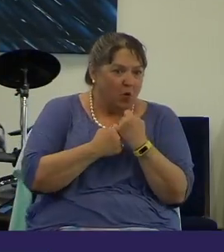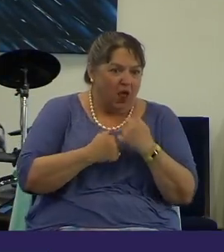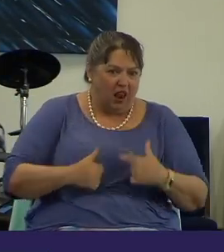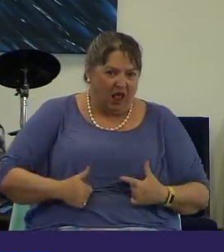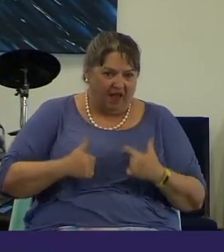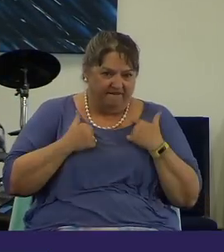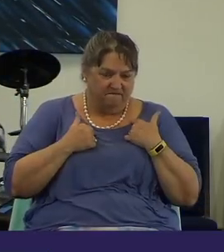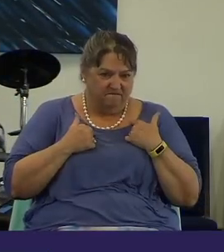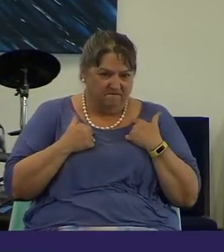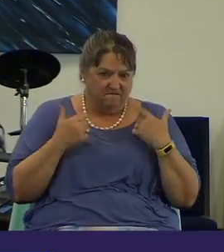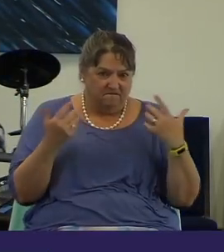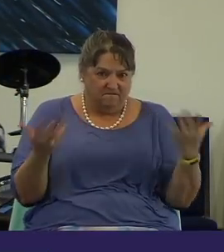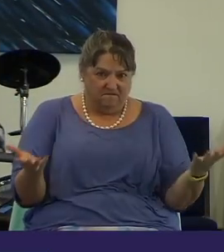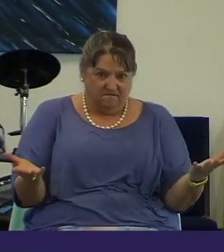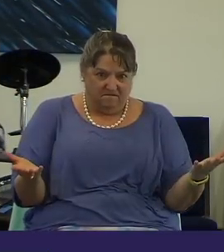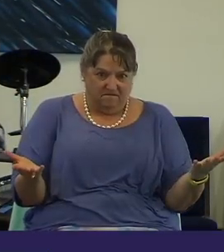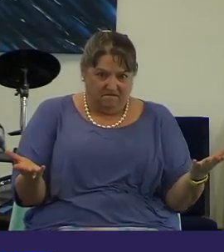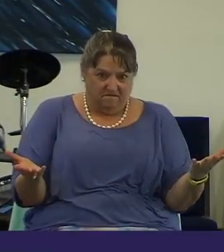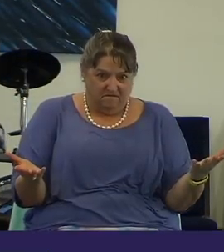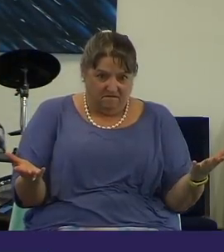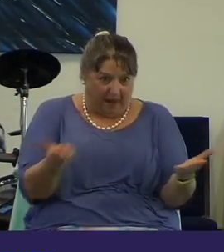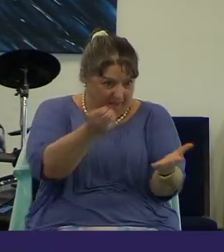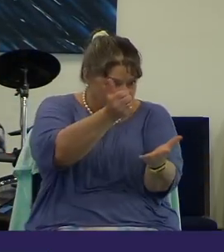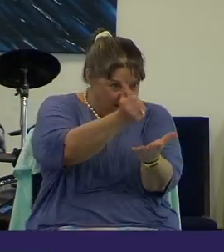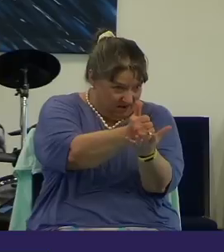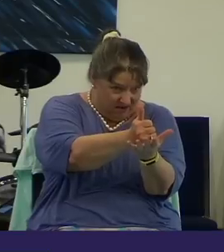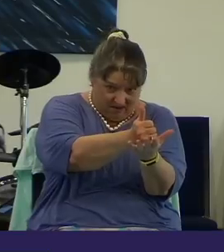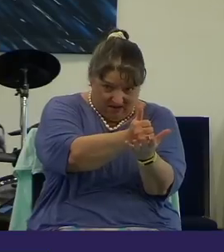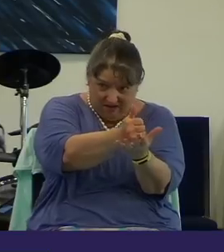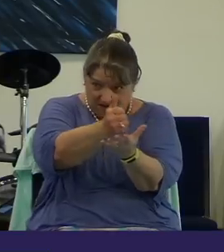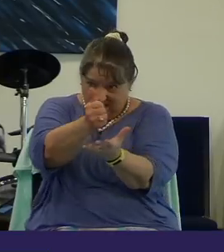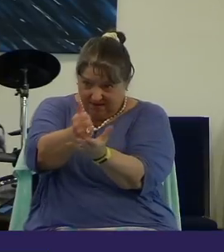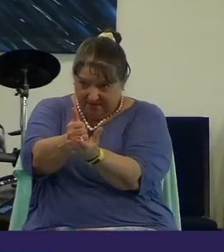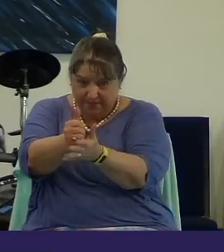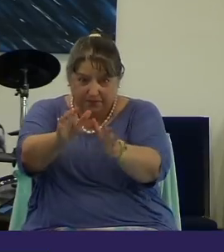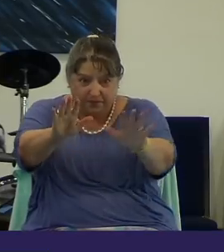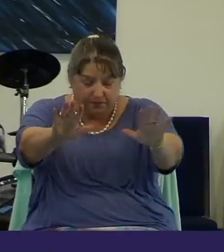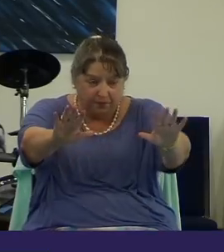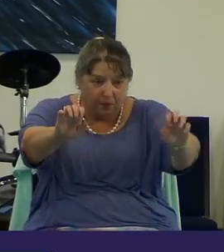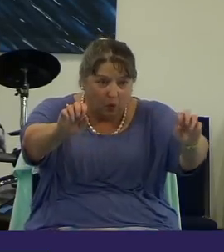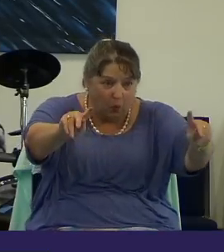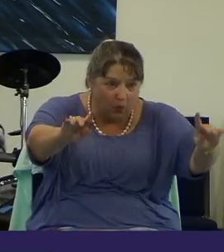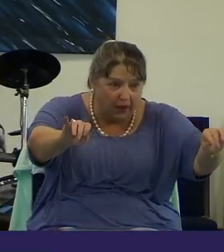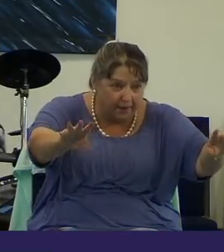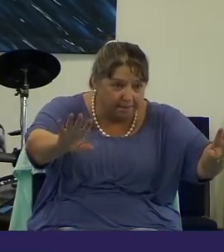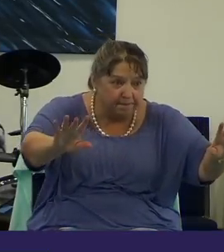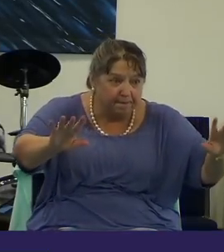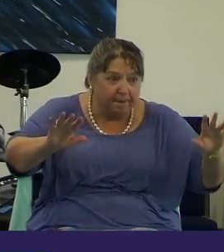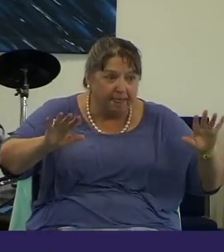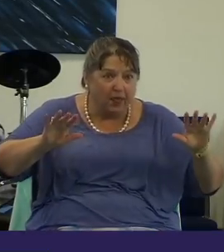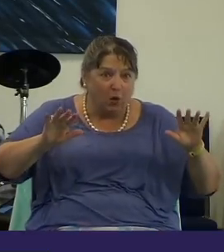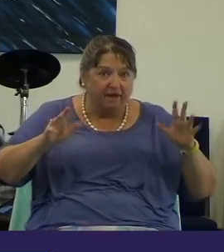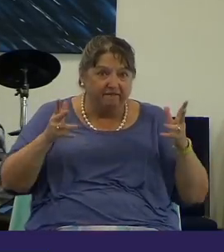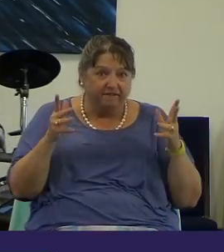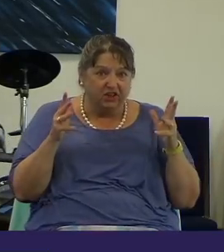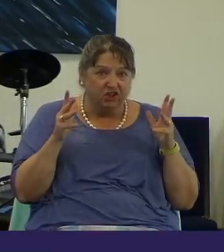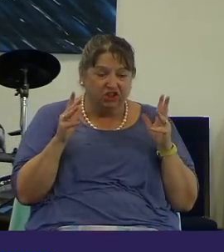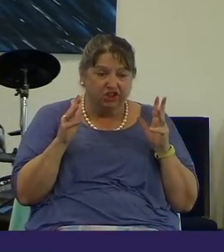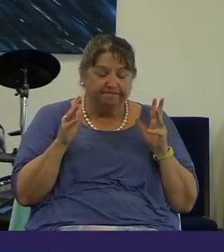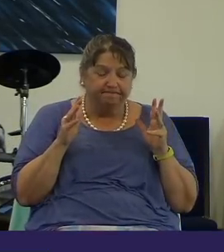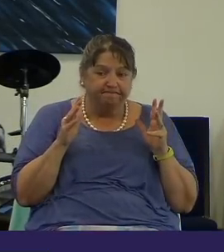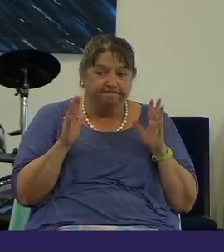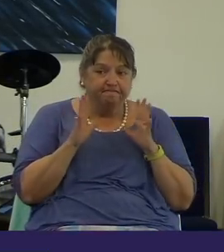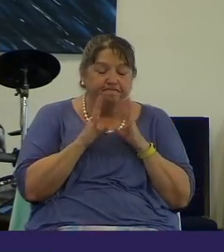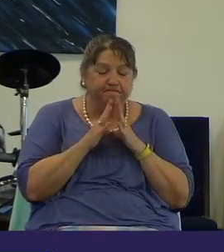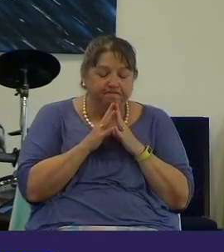is because of who he is. Amen? Amen. So let me just share this as I get ready to close.